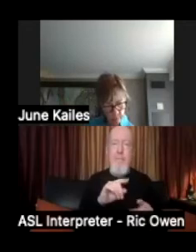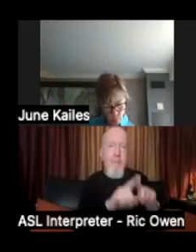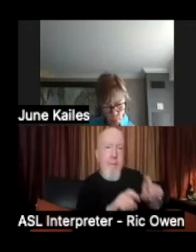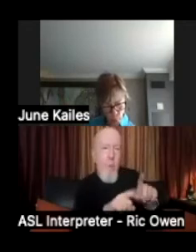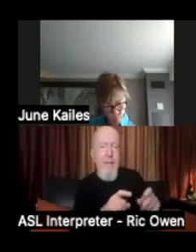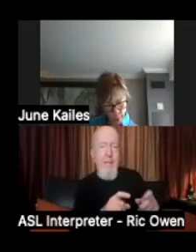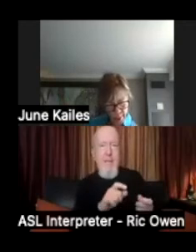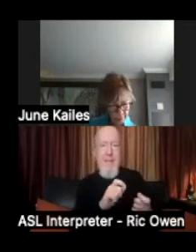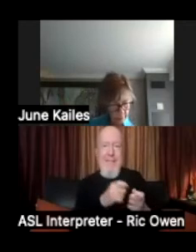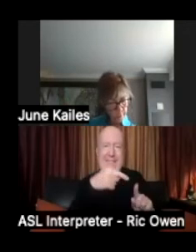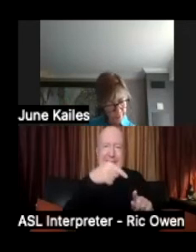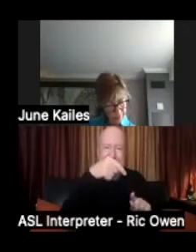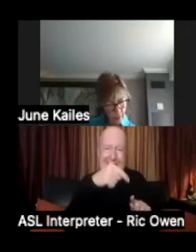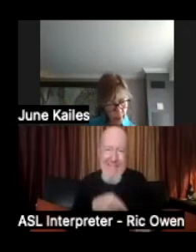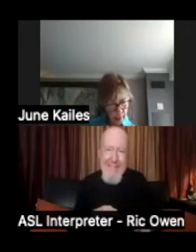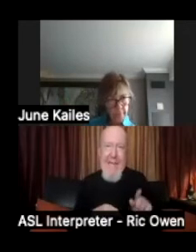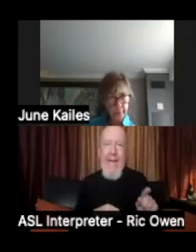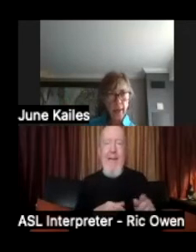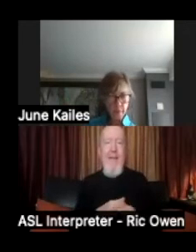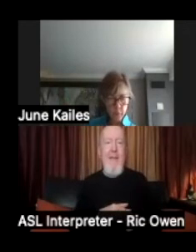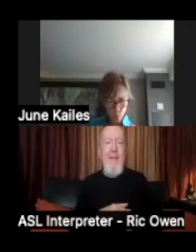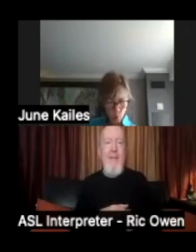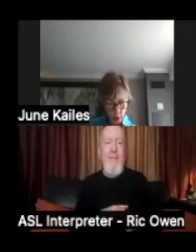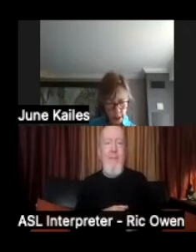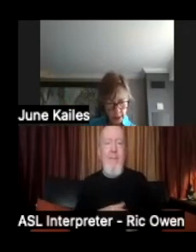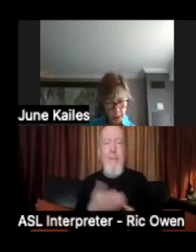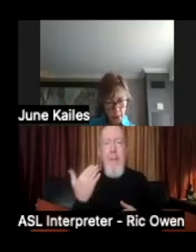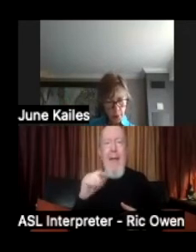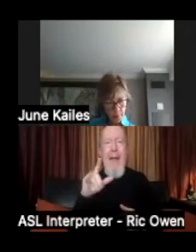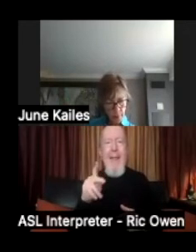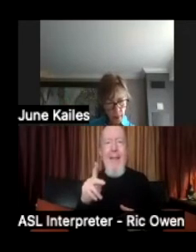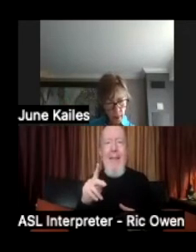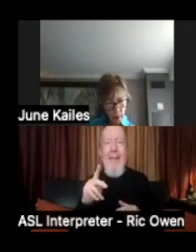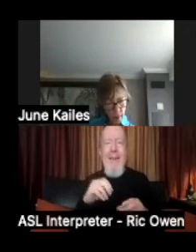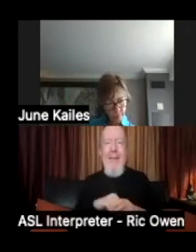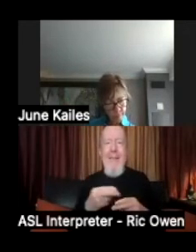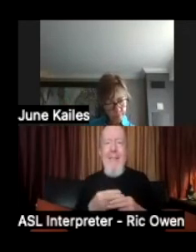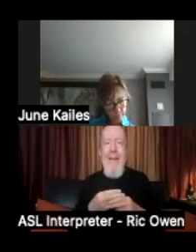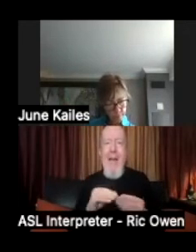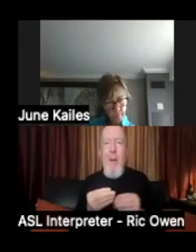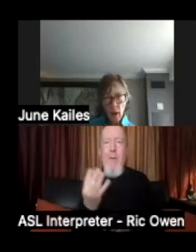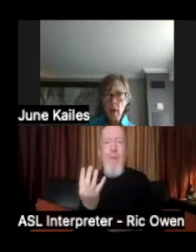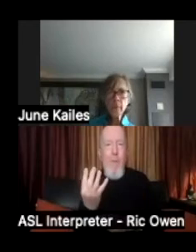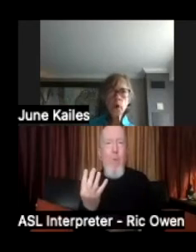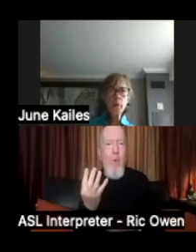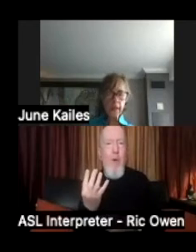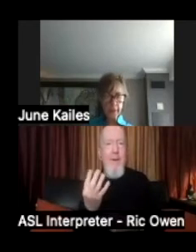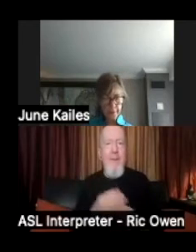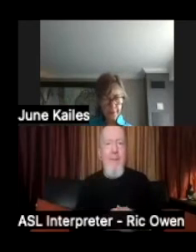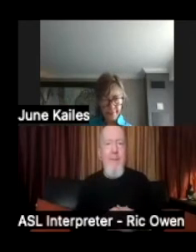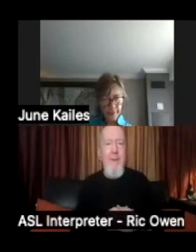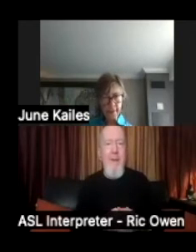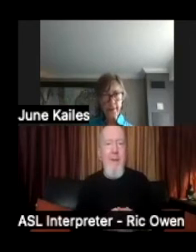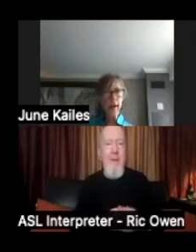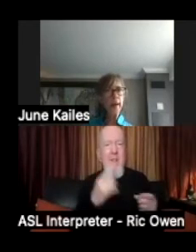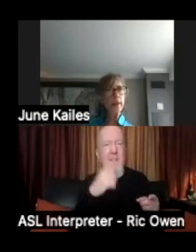roadmap report back in the link on slide 4. So go back to